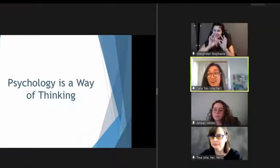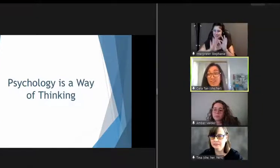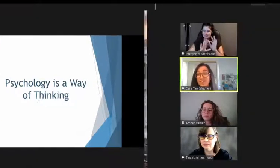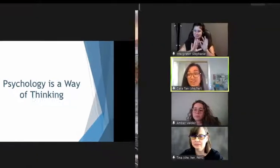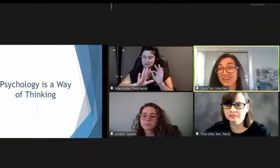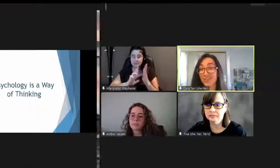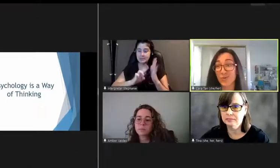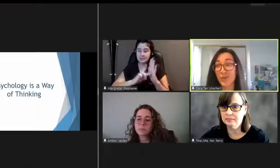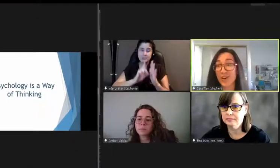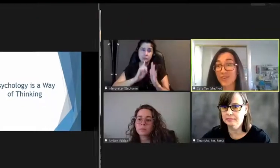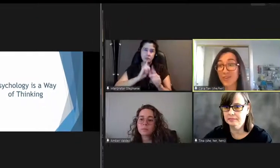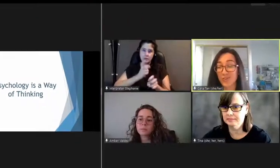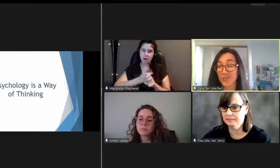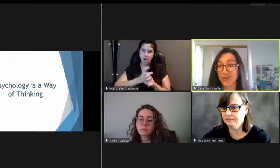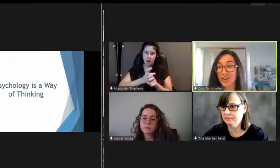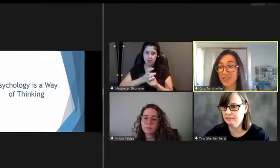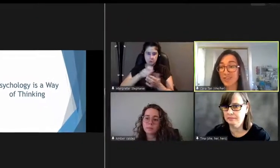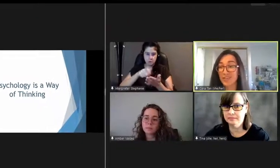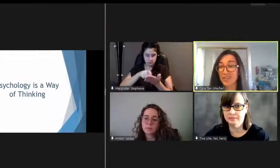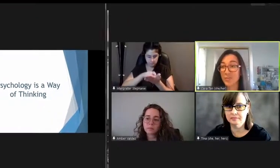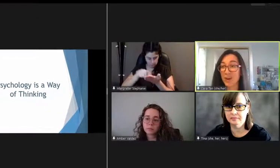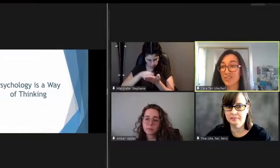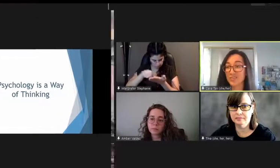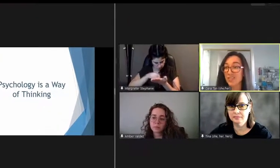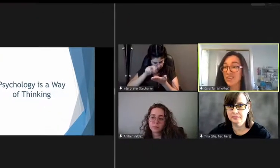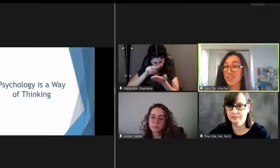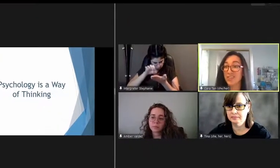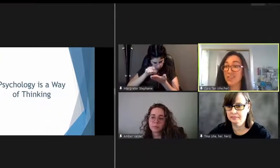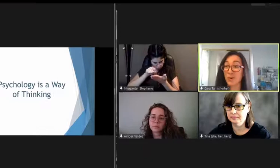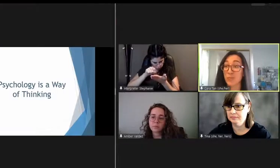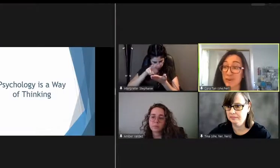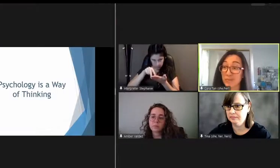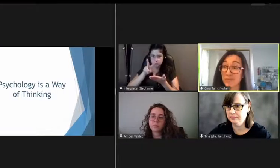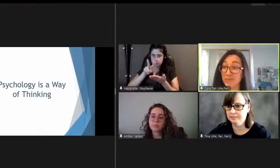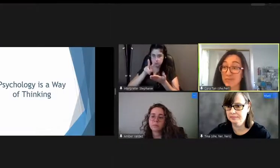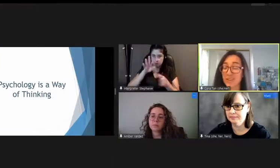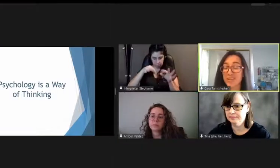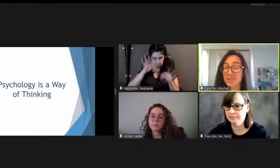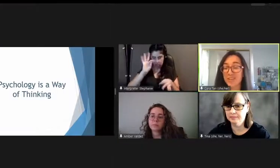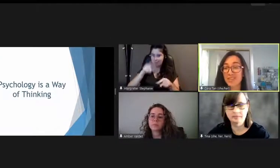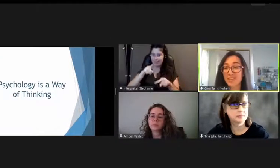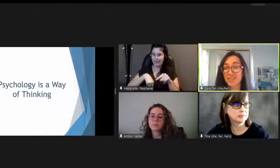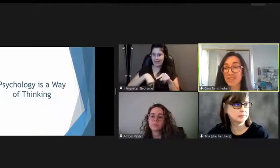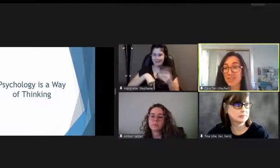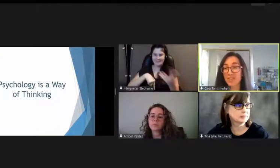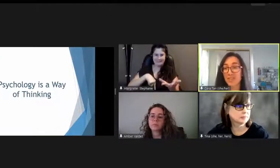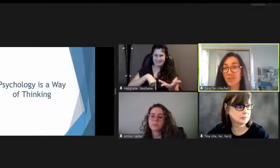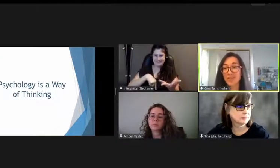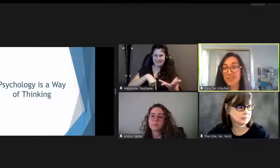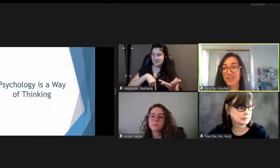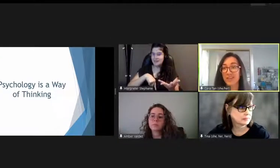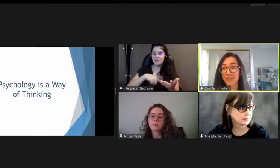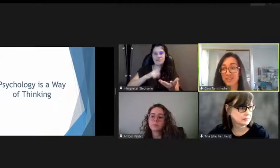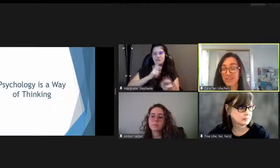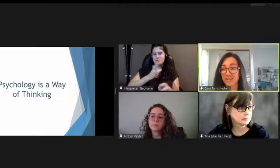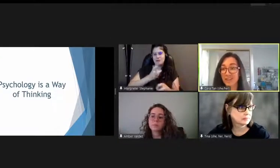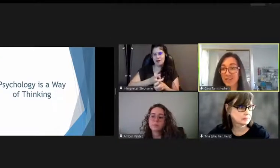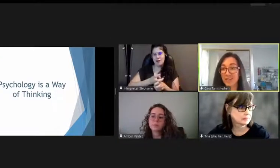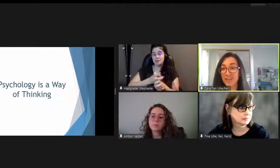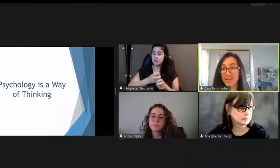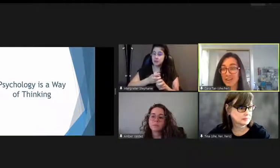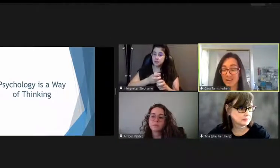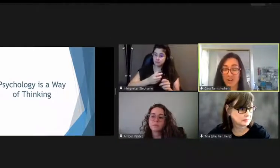really hard to take notes while you're also trying to watch an interpreter, right? Some of us can